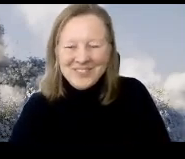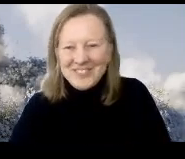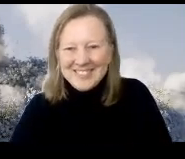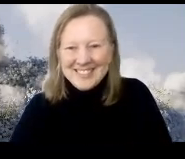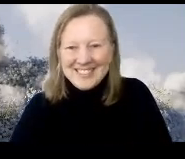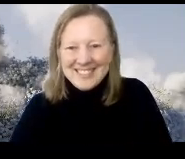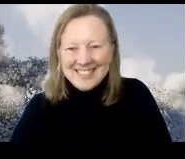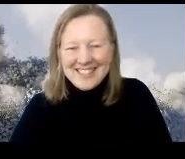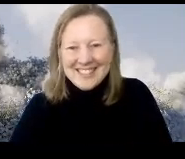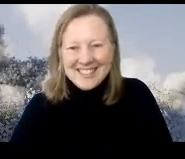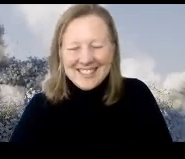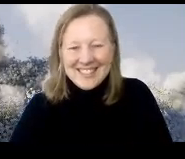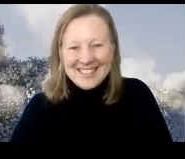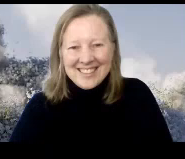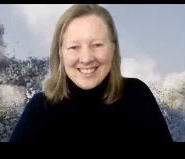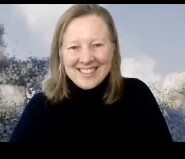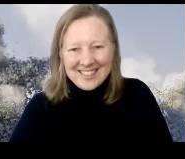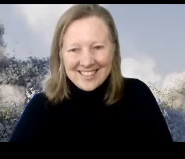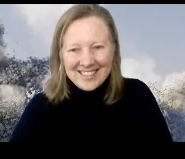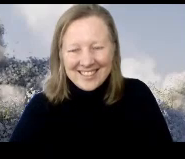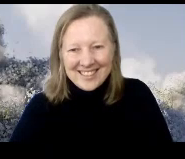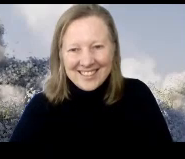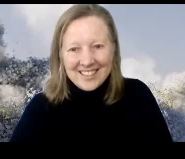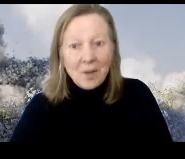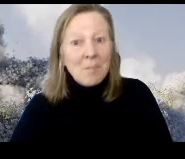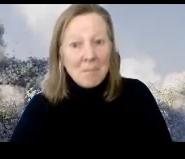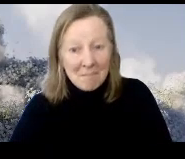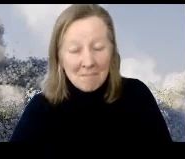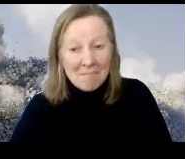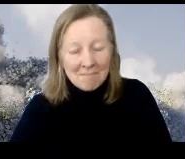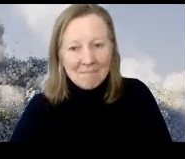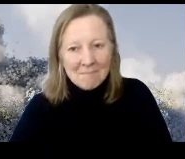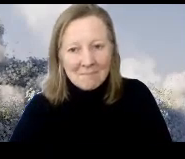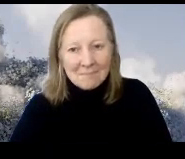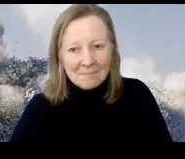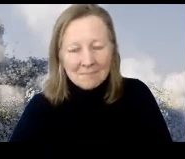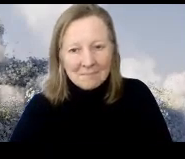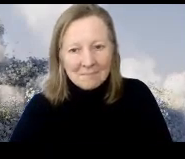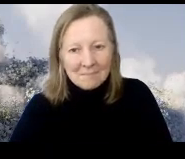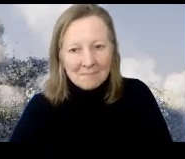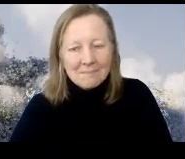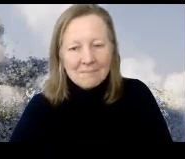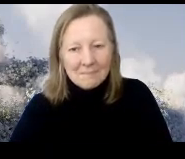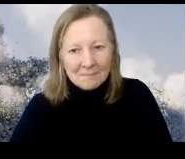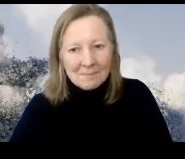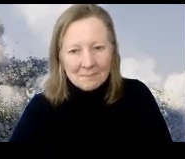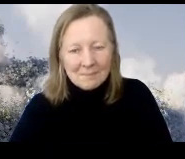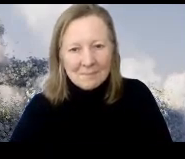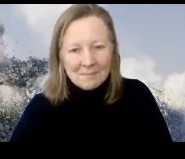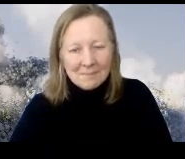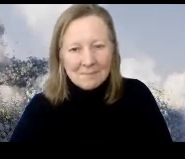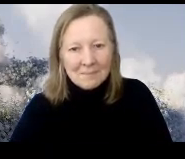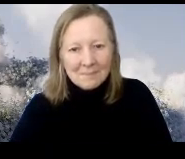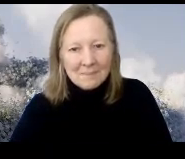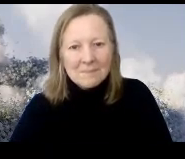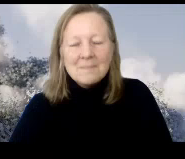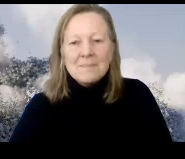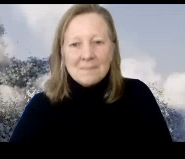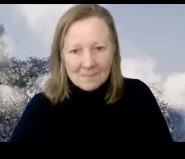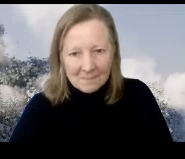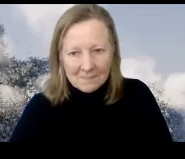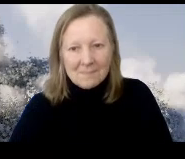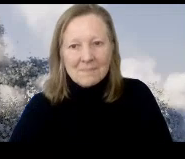Yeah, go ahead, Nadine. Yeah. Hi, you have just answered my question. I am asking if I am Canadian citizen, how can I apply for this program